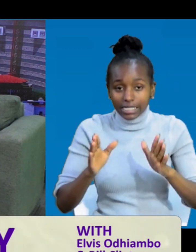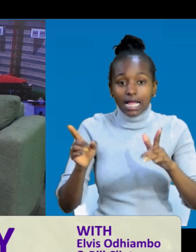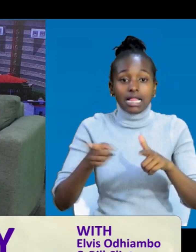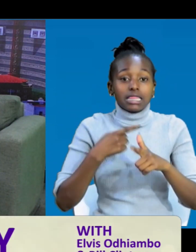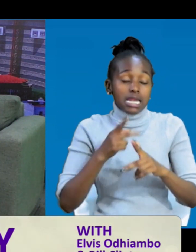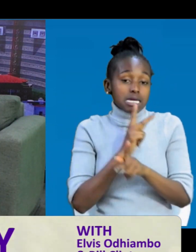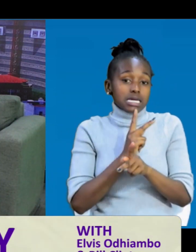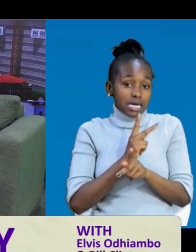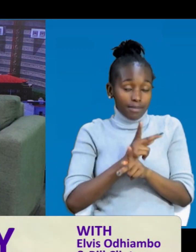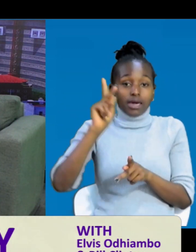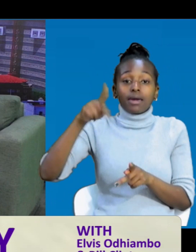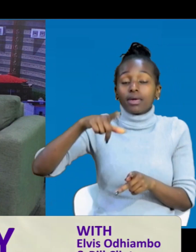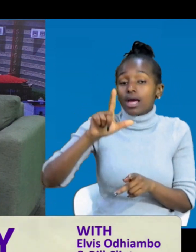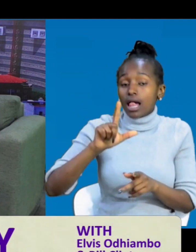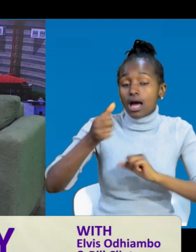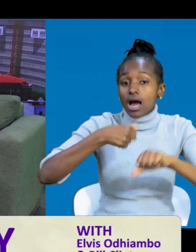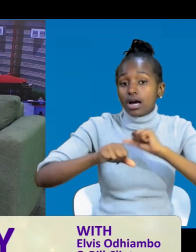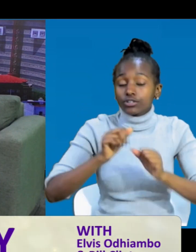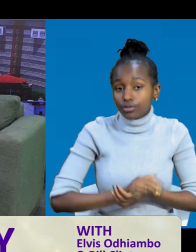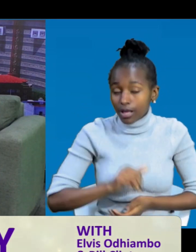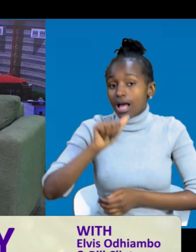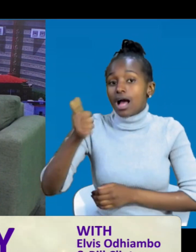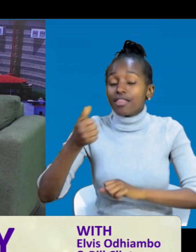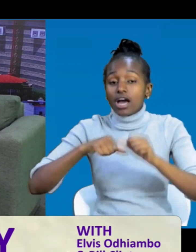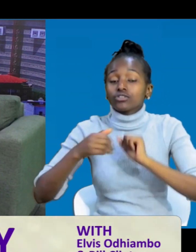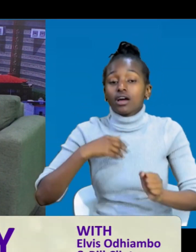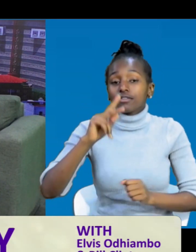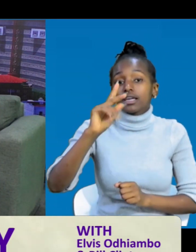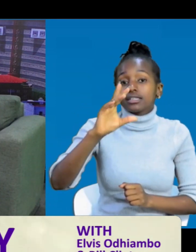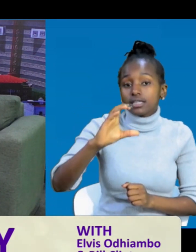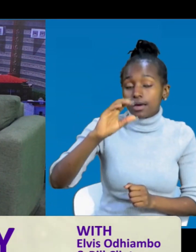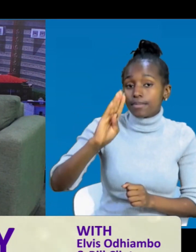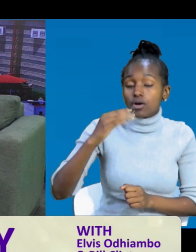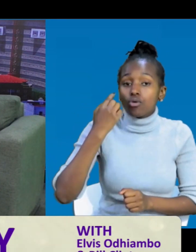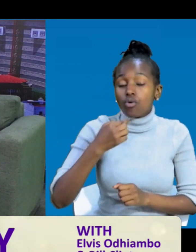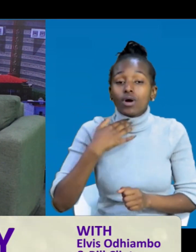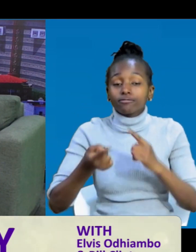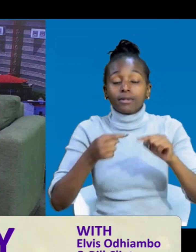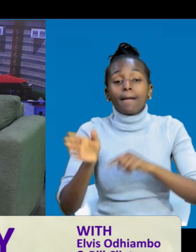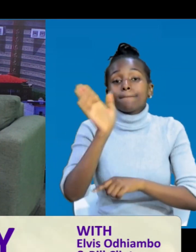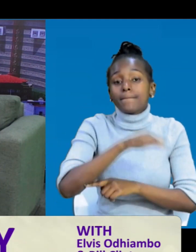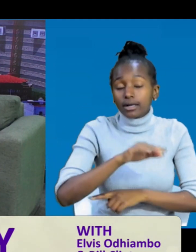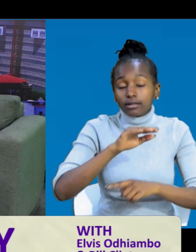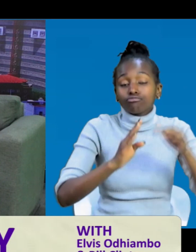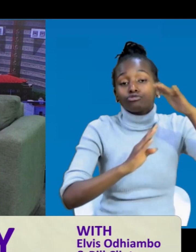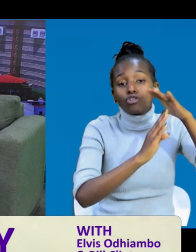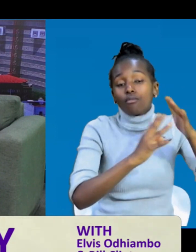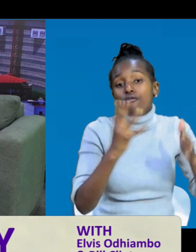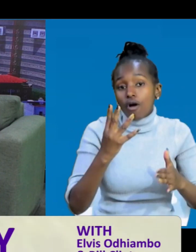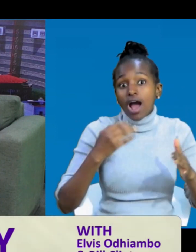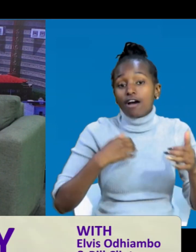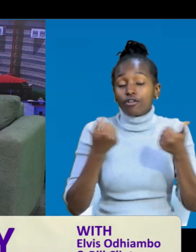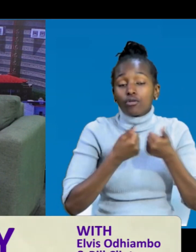KPL champions. Now, in other actions, KCB are looking to come back into the fray as far as the top 4 is concerned. They are in action